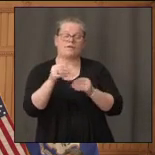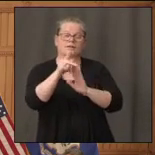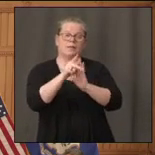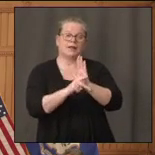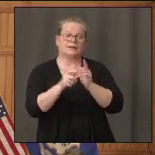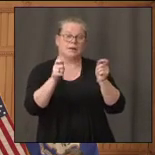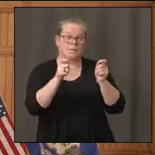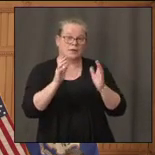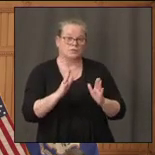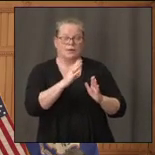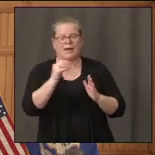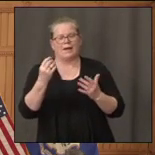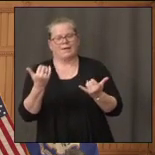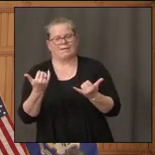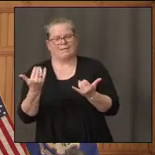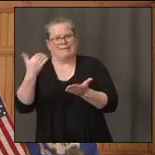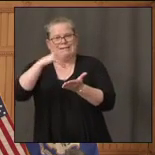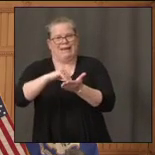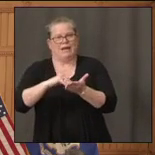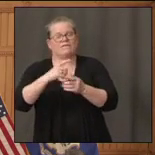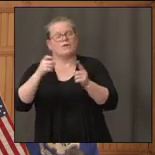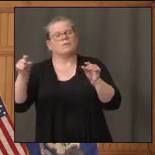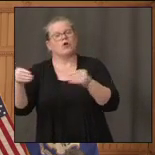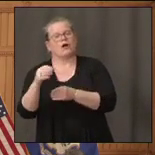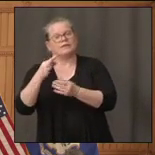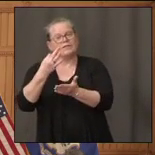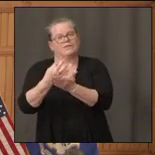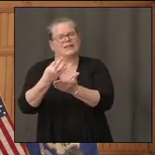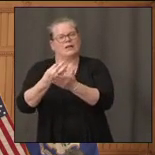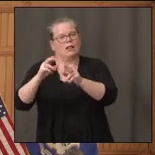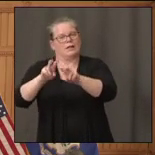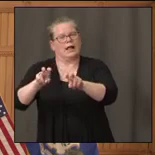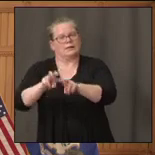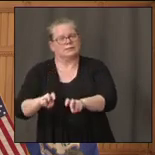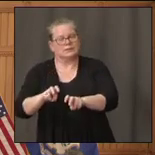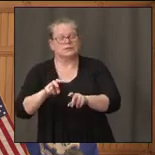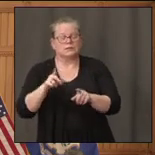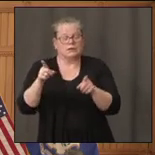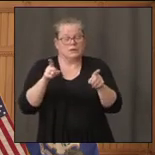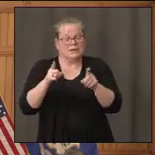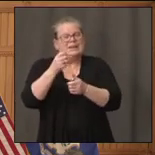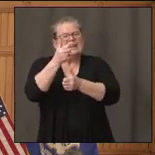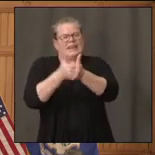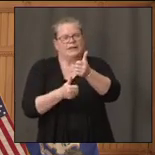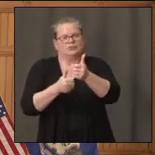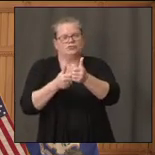from the Legislature's Office of Fiscal Analysis. Each are showing about a $300 million to